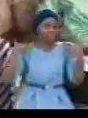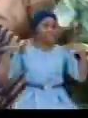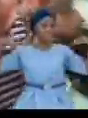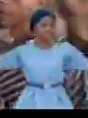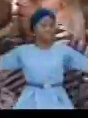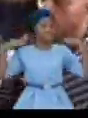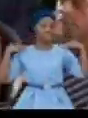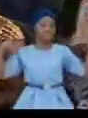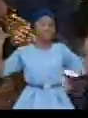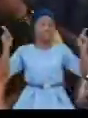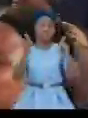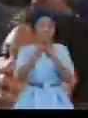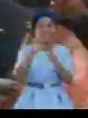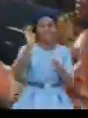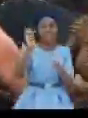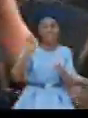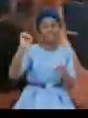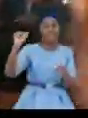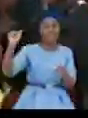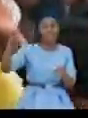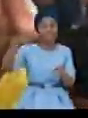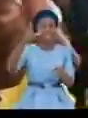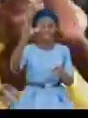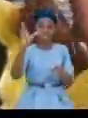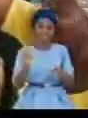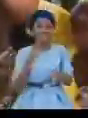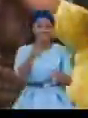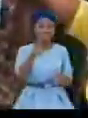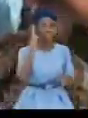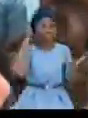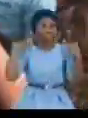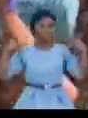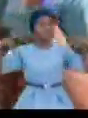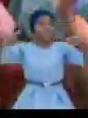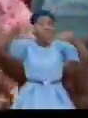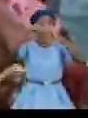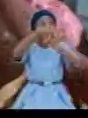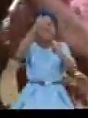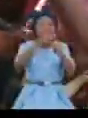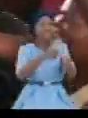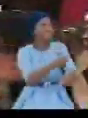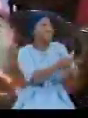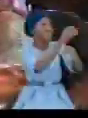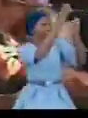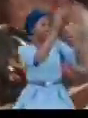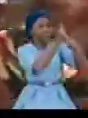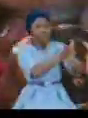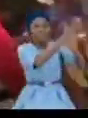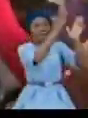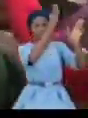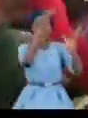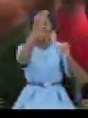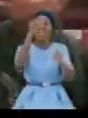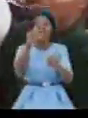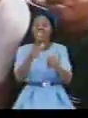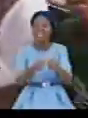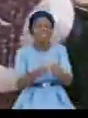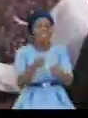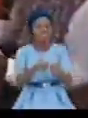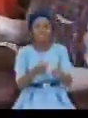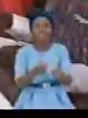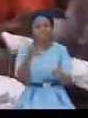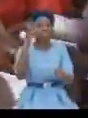every mountain. You will fly over every river. Every uncrossable gulf, you'll